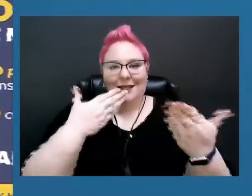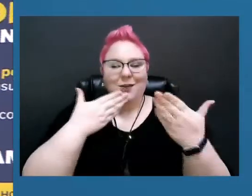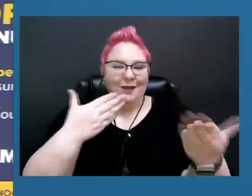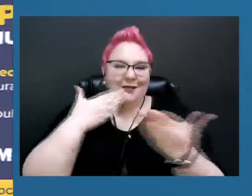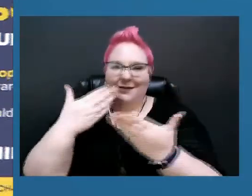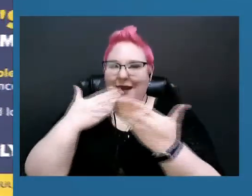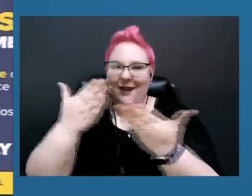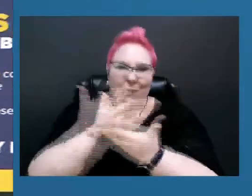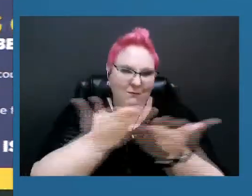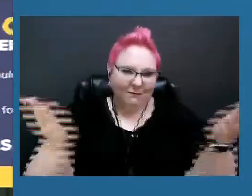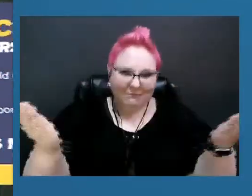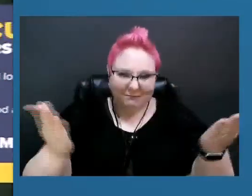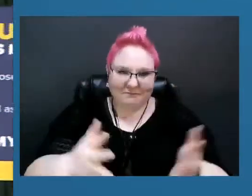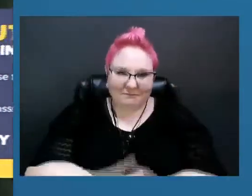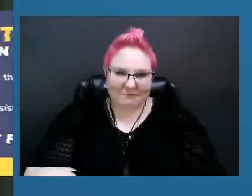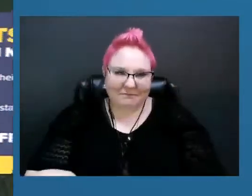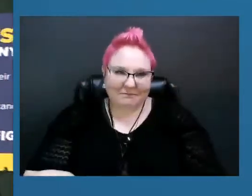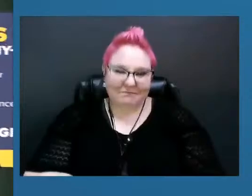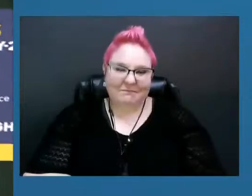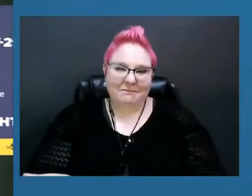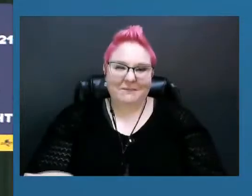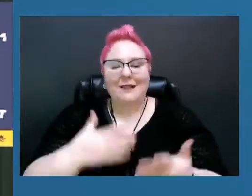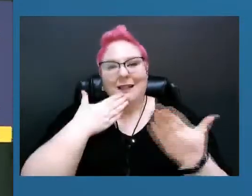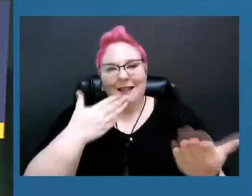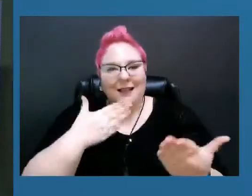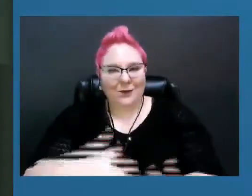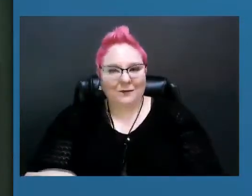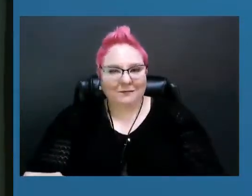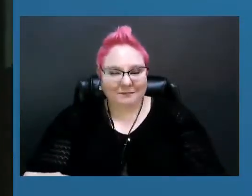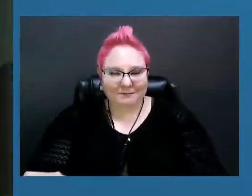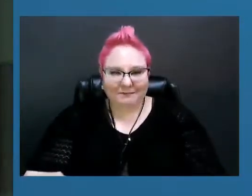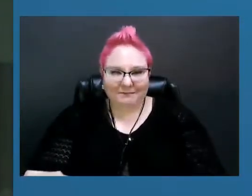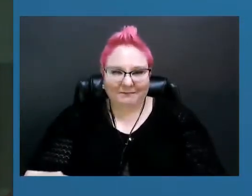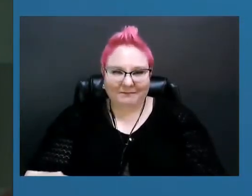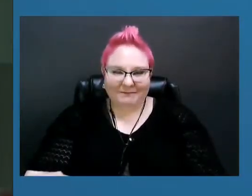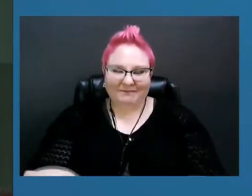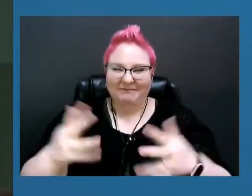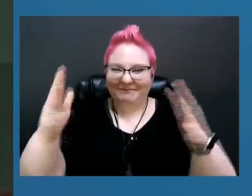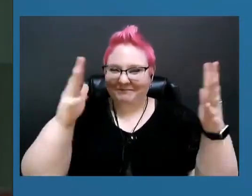you, everyone. Thank you. Thank you. Thank you.